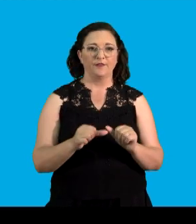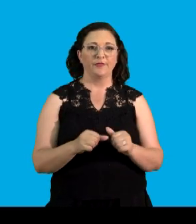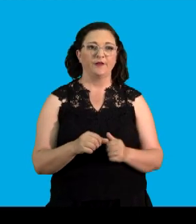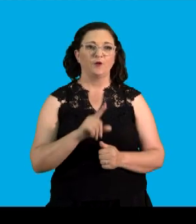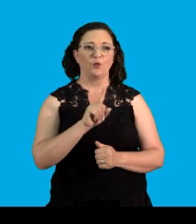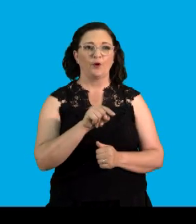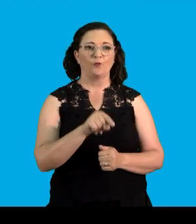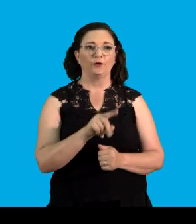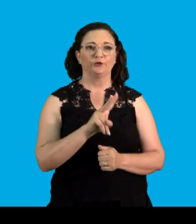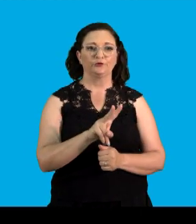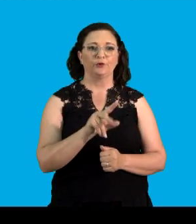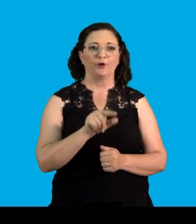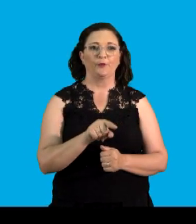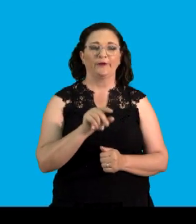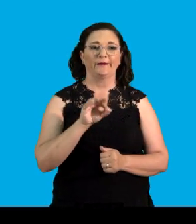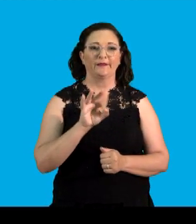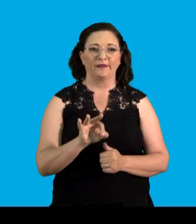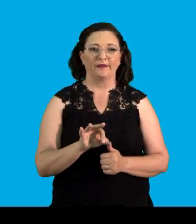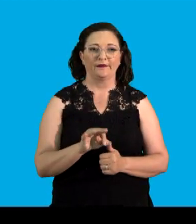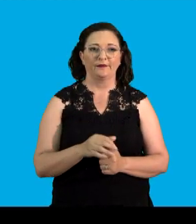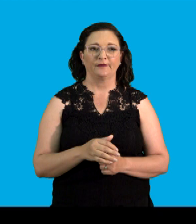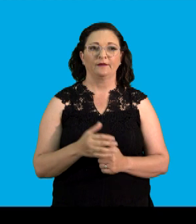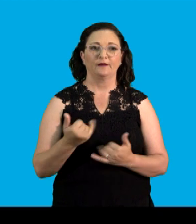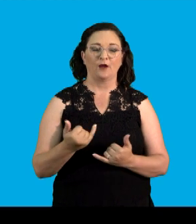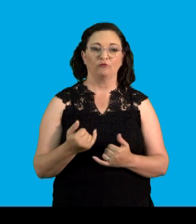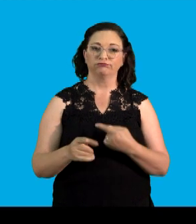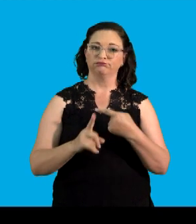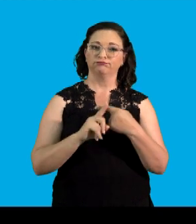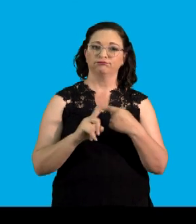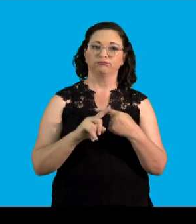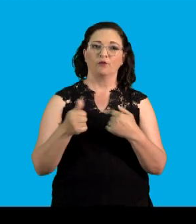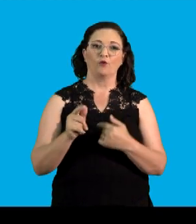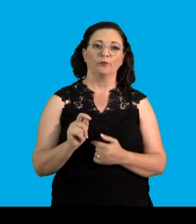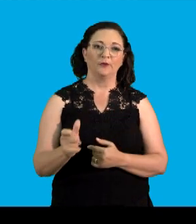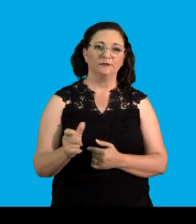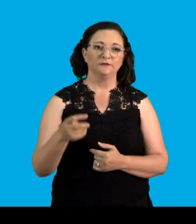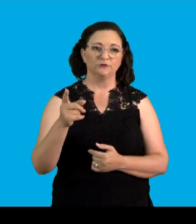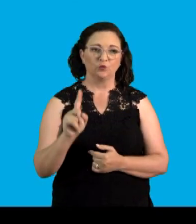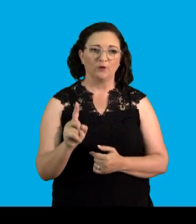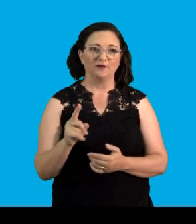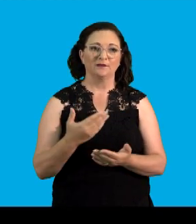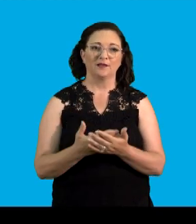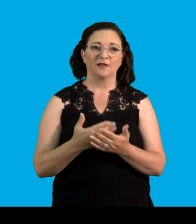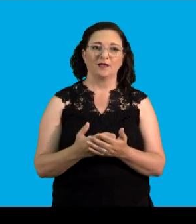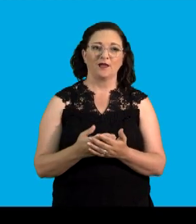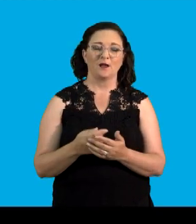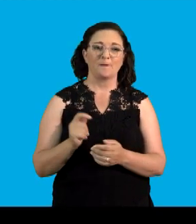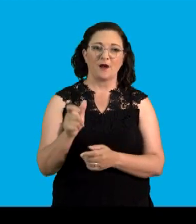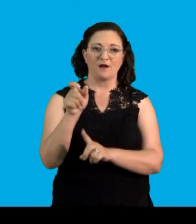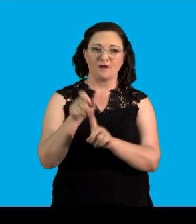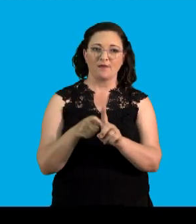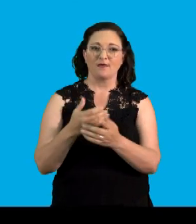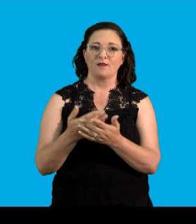move on to 1.2.3. An advantage of purchases is that the buyer can qualify for